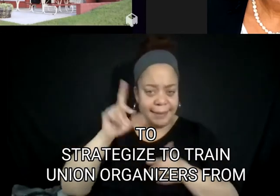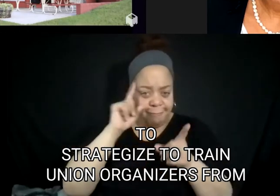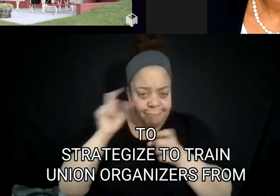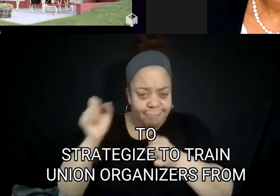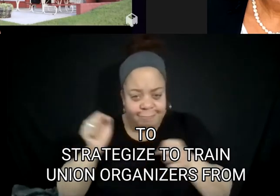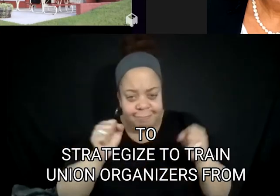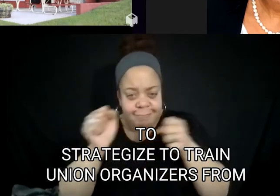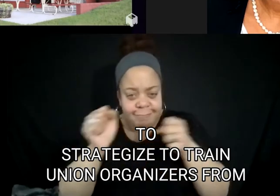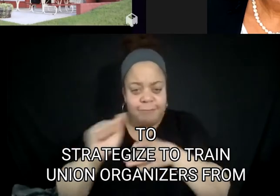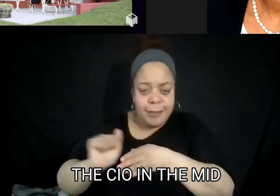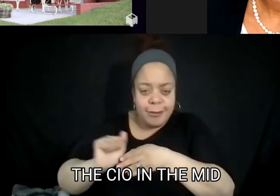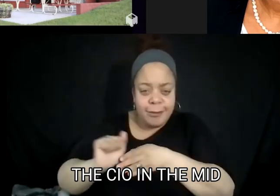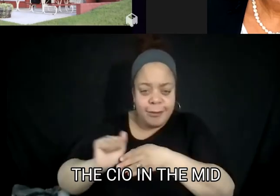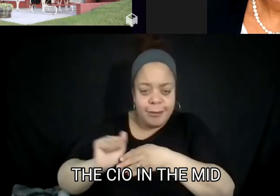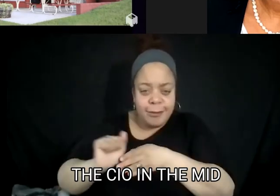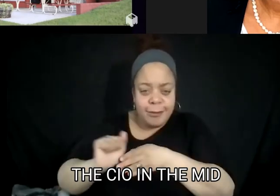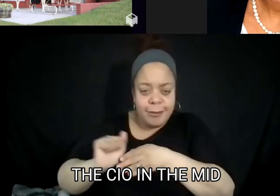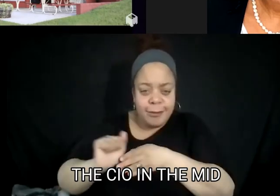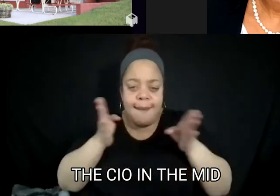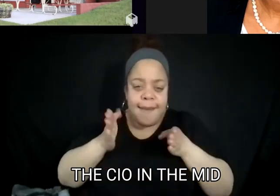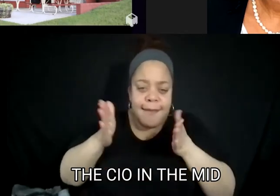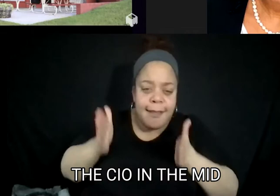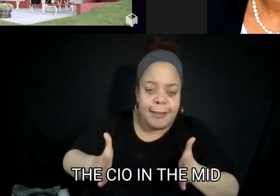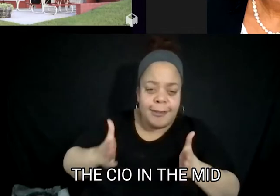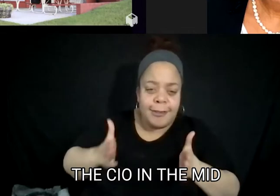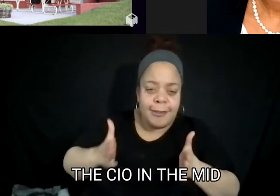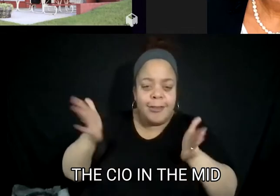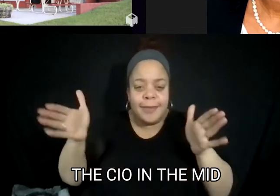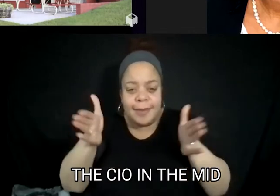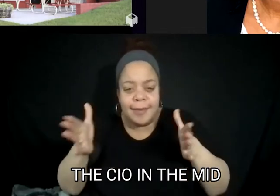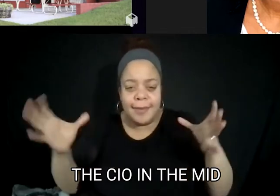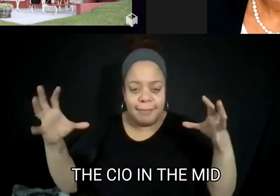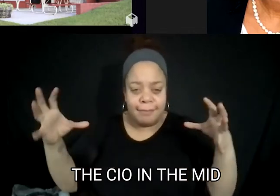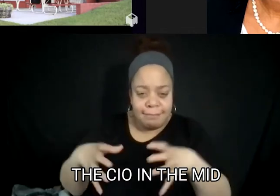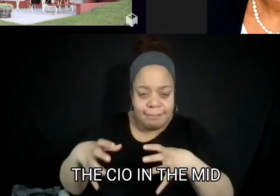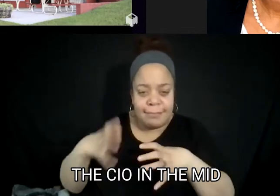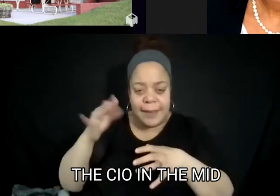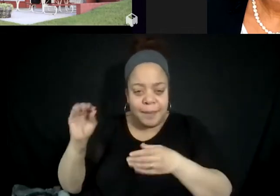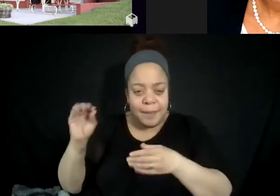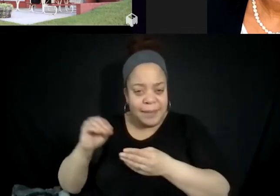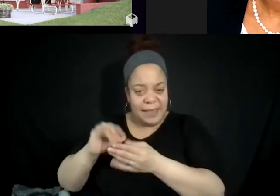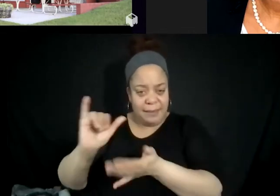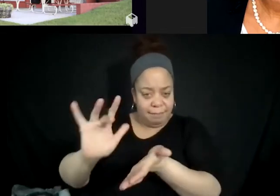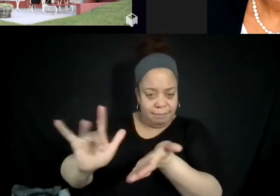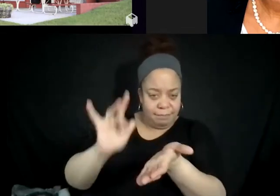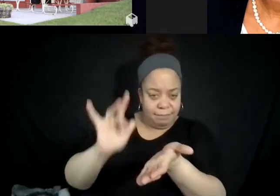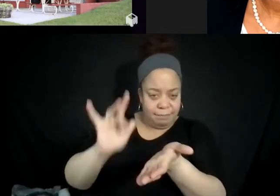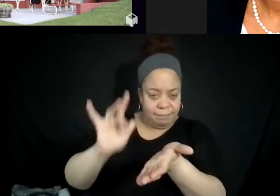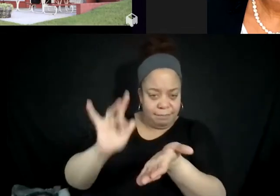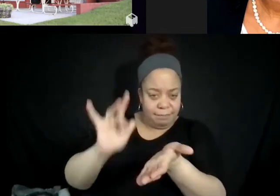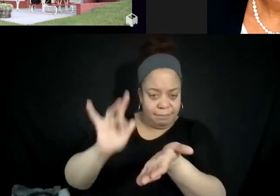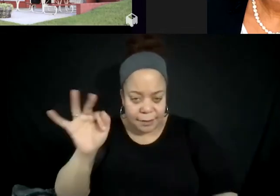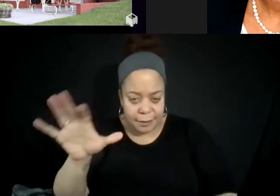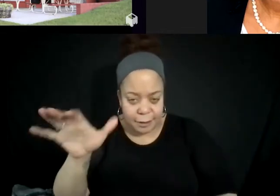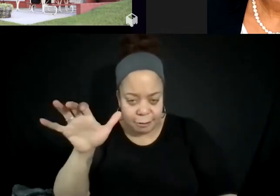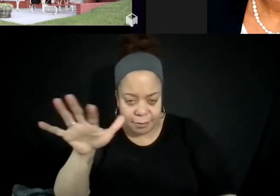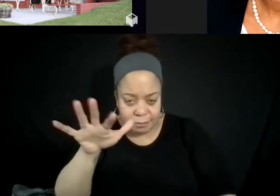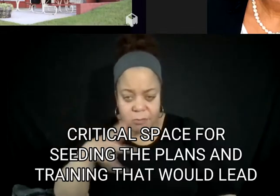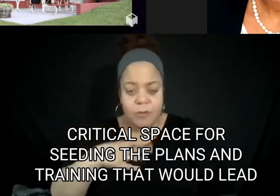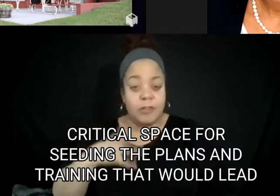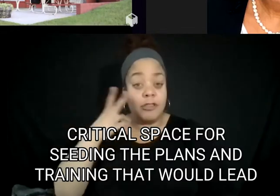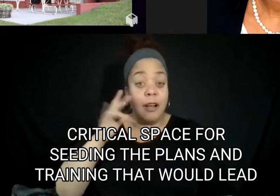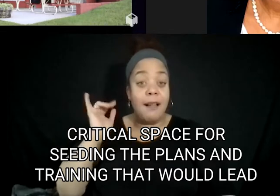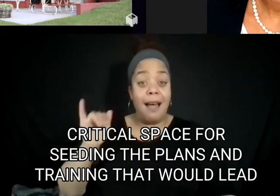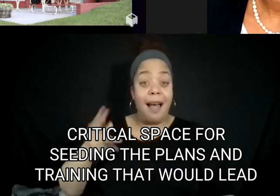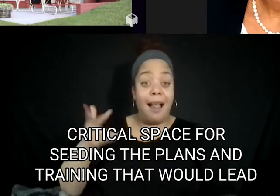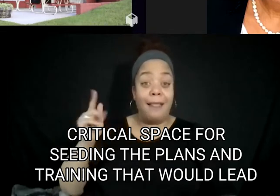saw the Highlander Center was a critical space for seeding the plans and training that would lead to actions like the Montgomery bus boycott during the civil